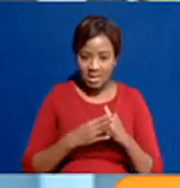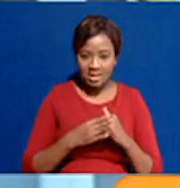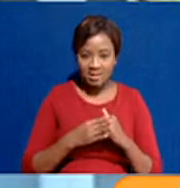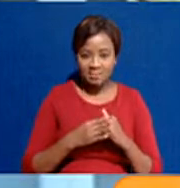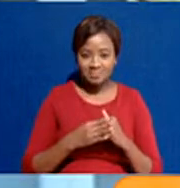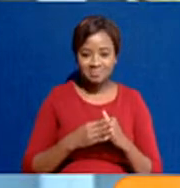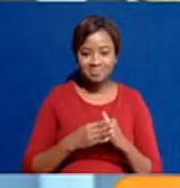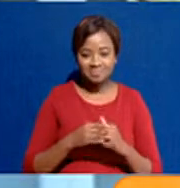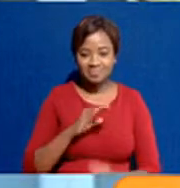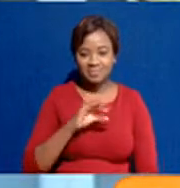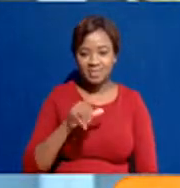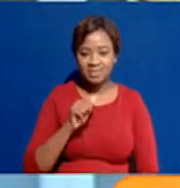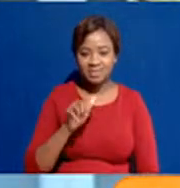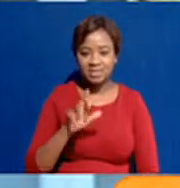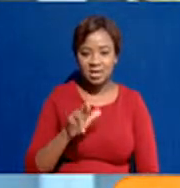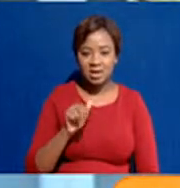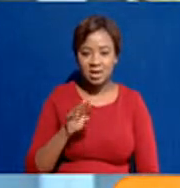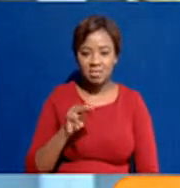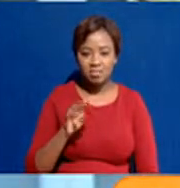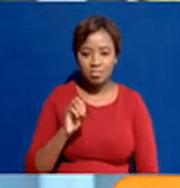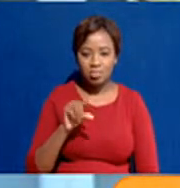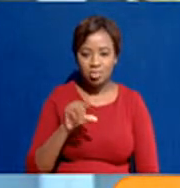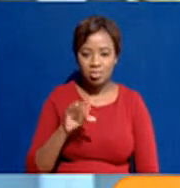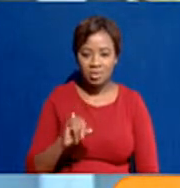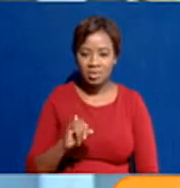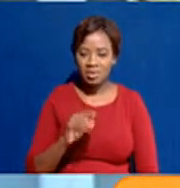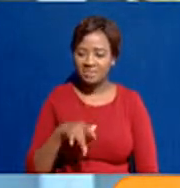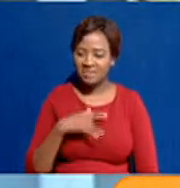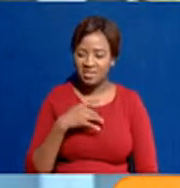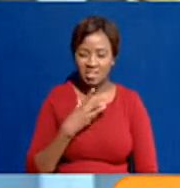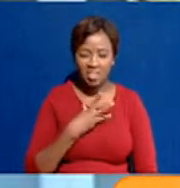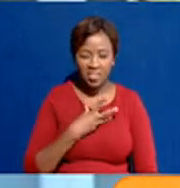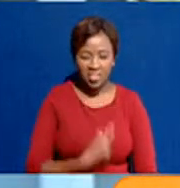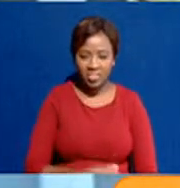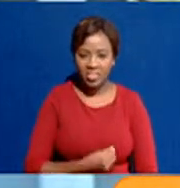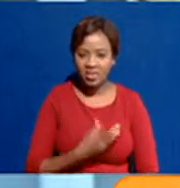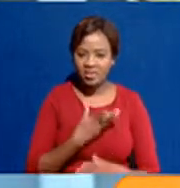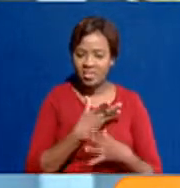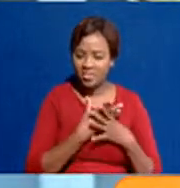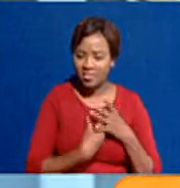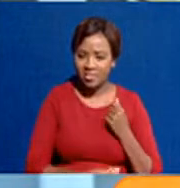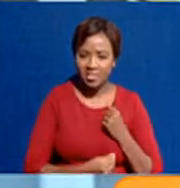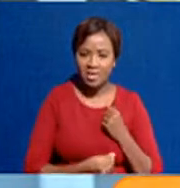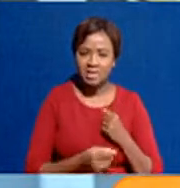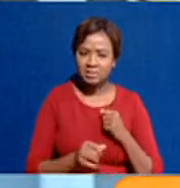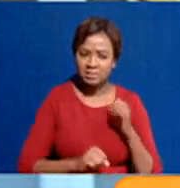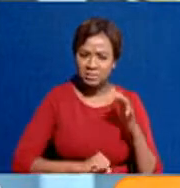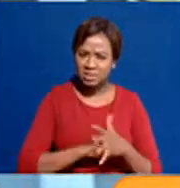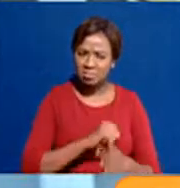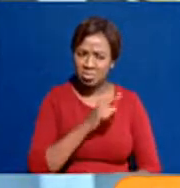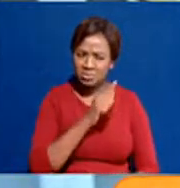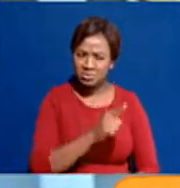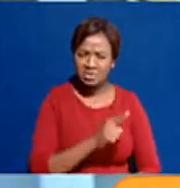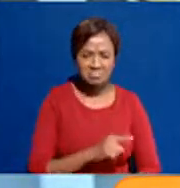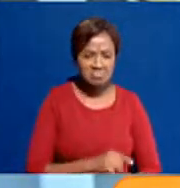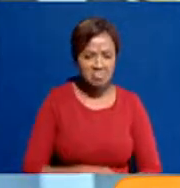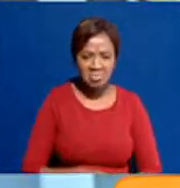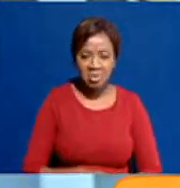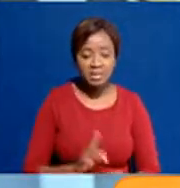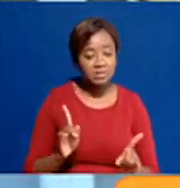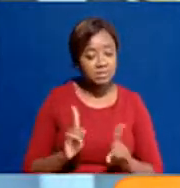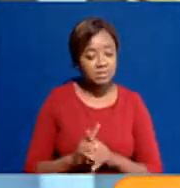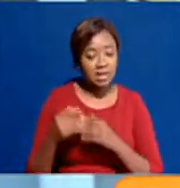regretting supporting such a centralized power structure. So to date, we still